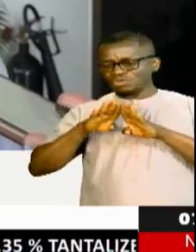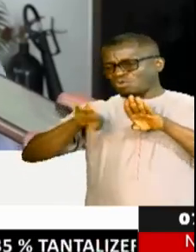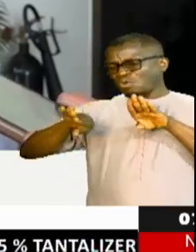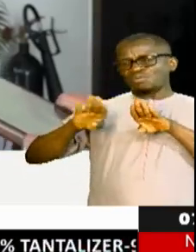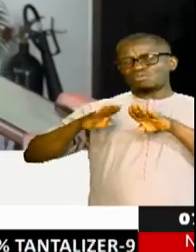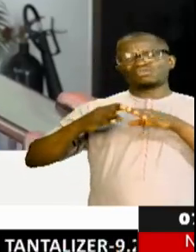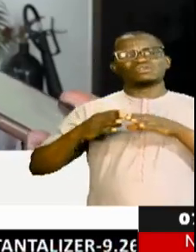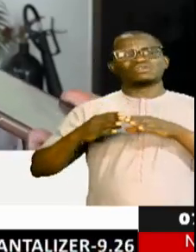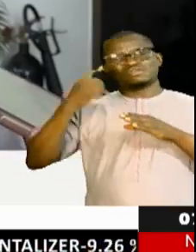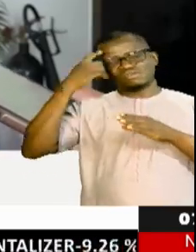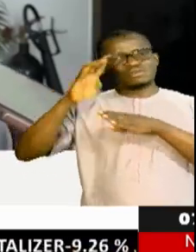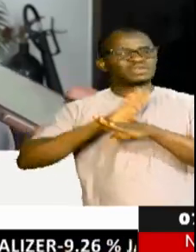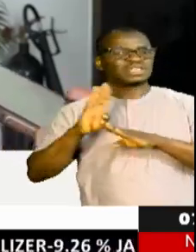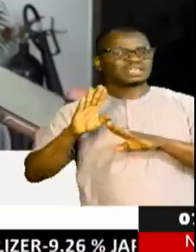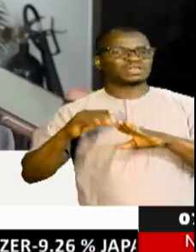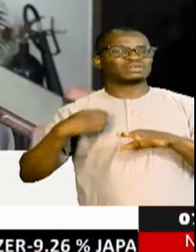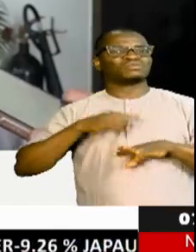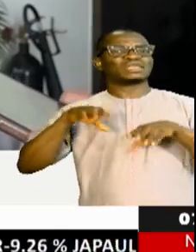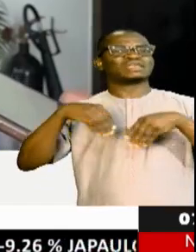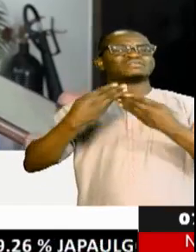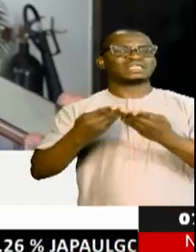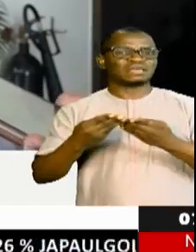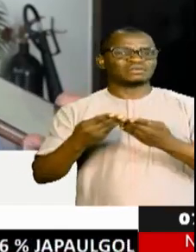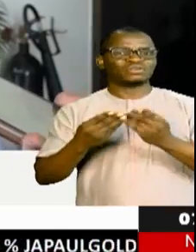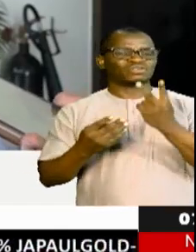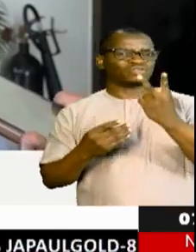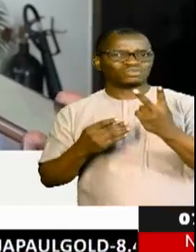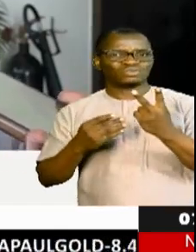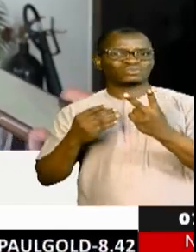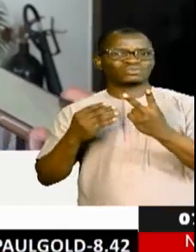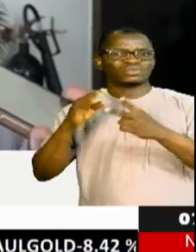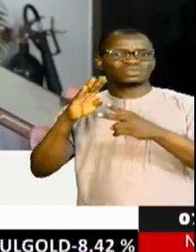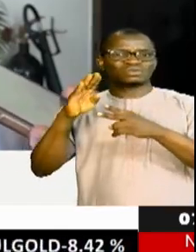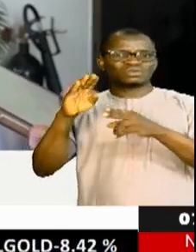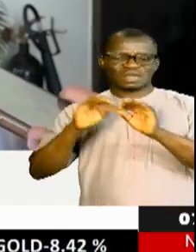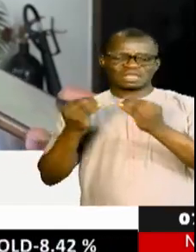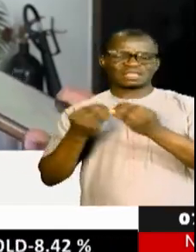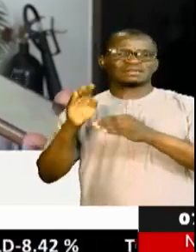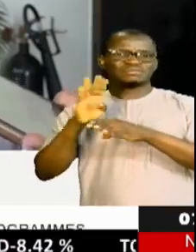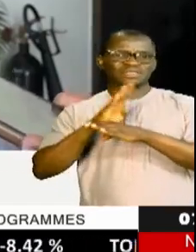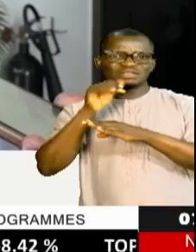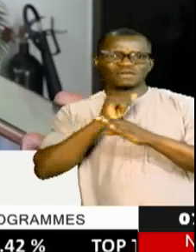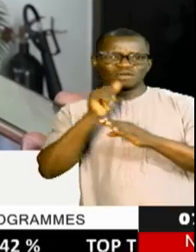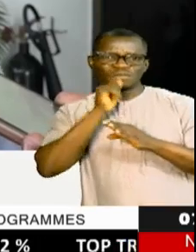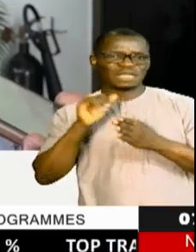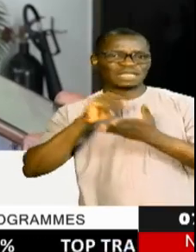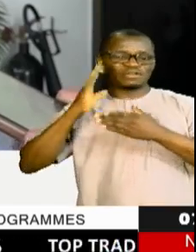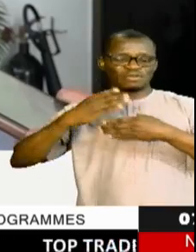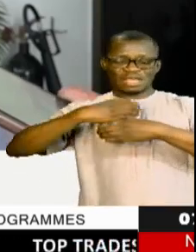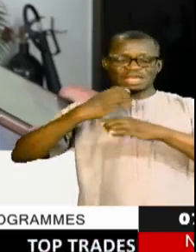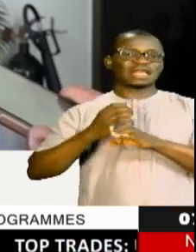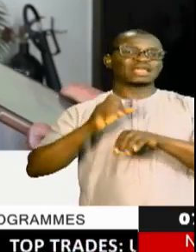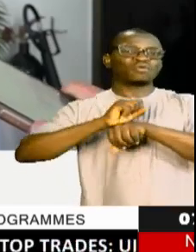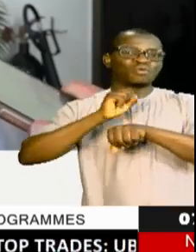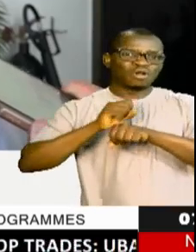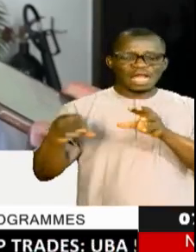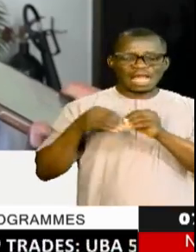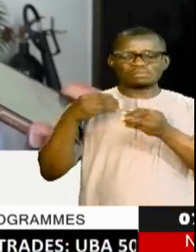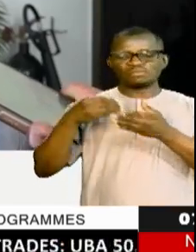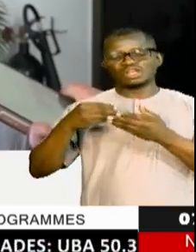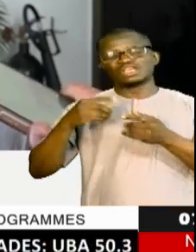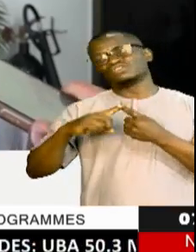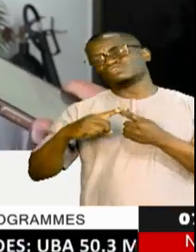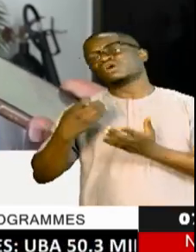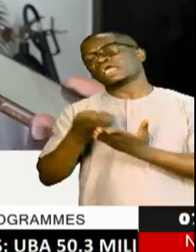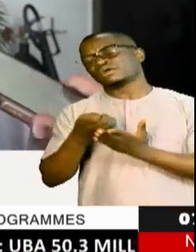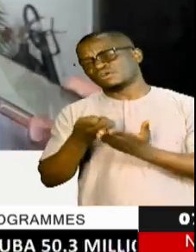We gave them the 2 companies, and they are indigenous companies in Nigeria. It's going to create jobs, it's going to create, add money into the economy. And that's the